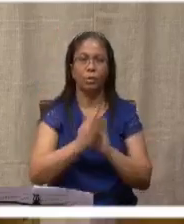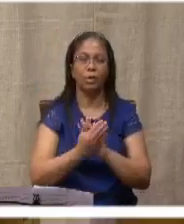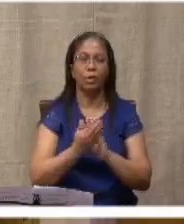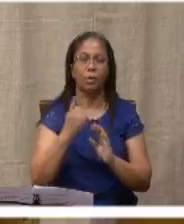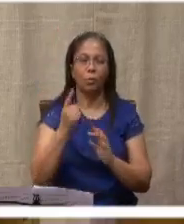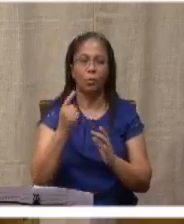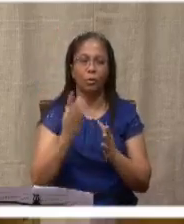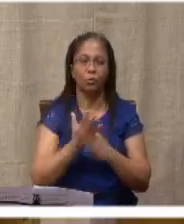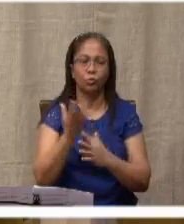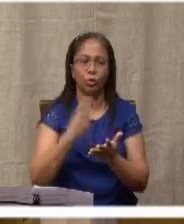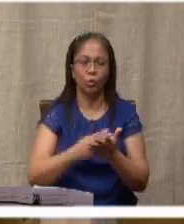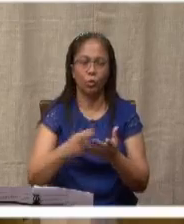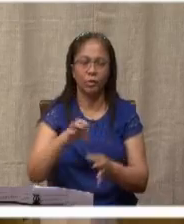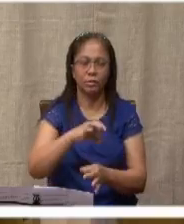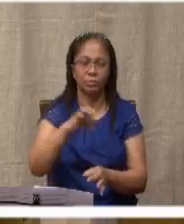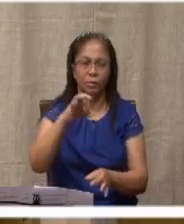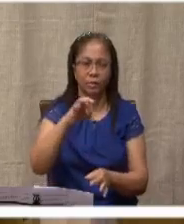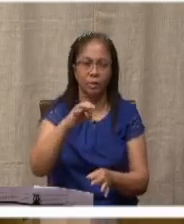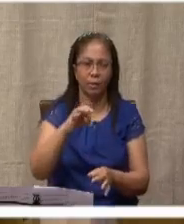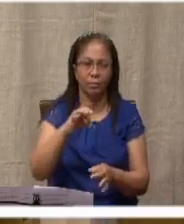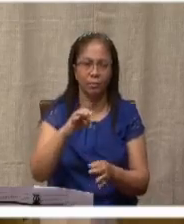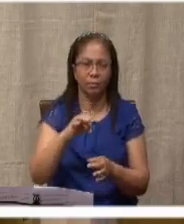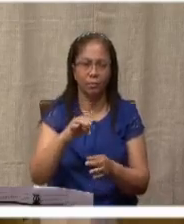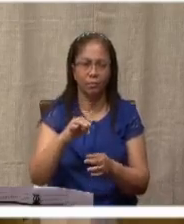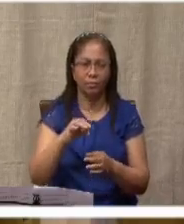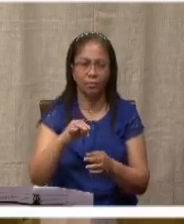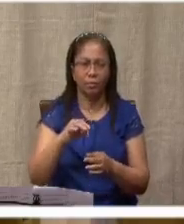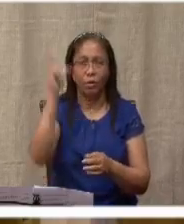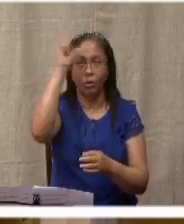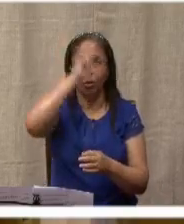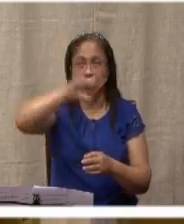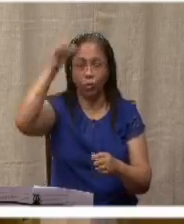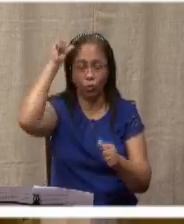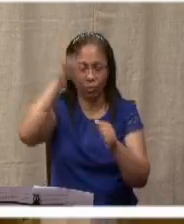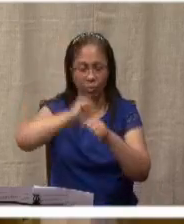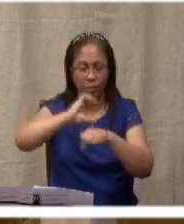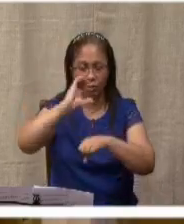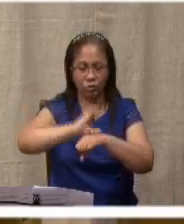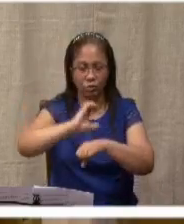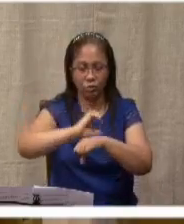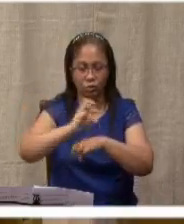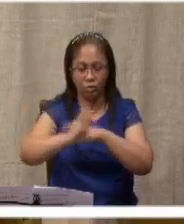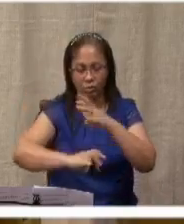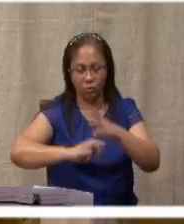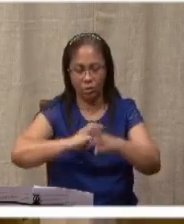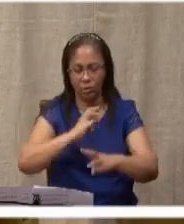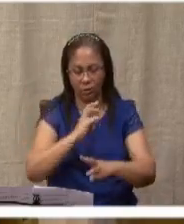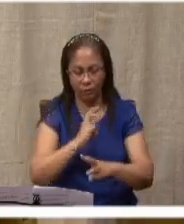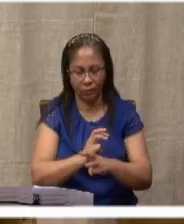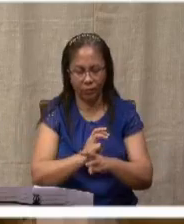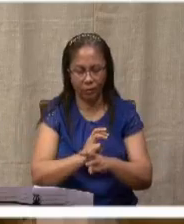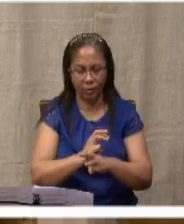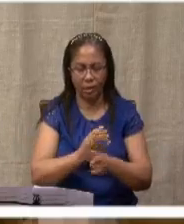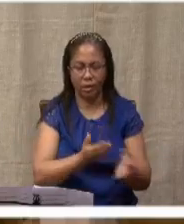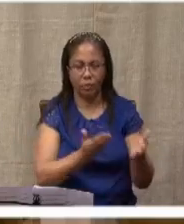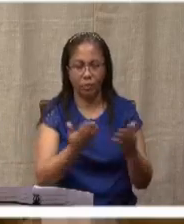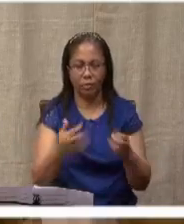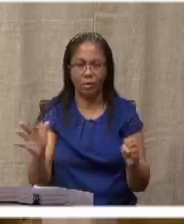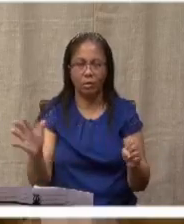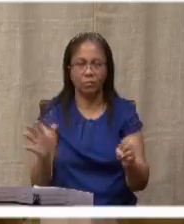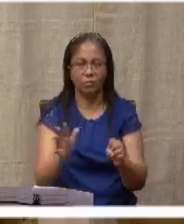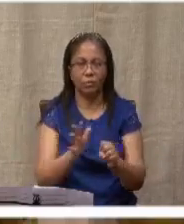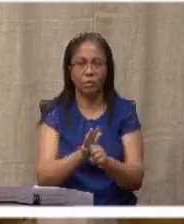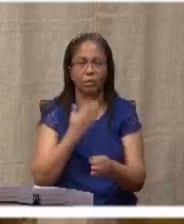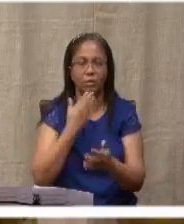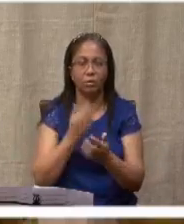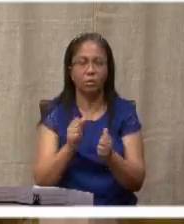gathered into one by your holy spirit remember lord your church spread throughout the world and bring her to the fullness